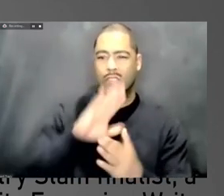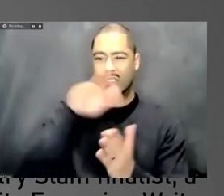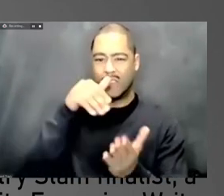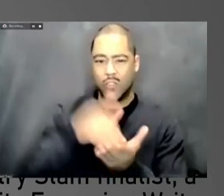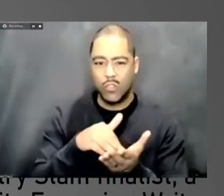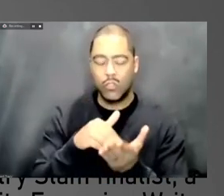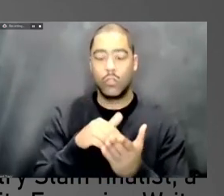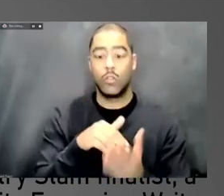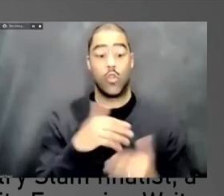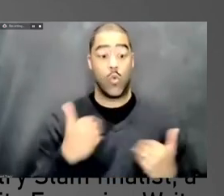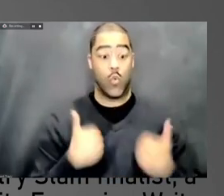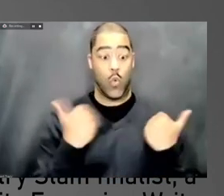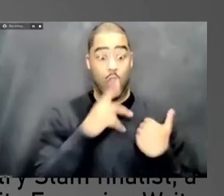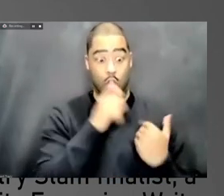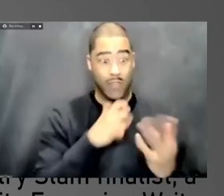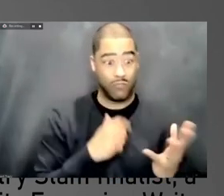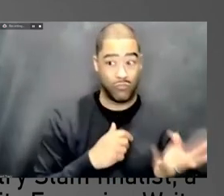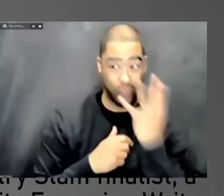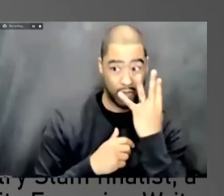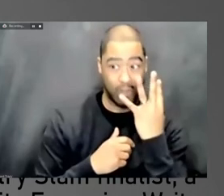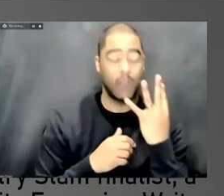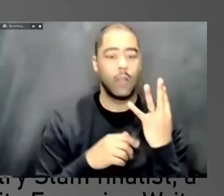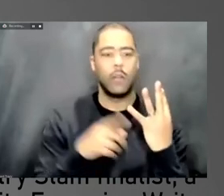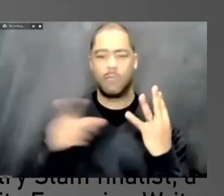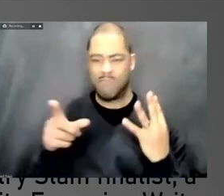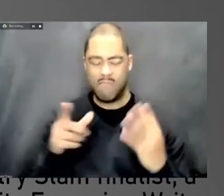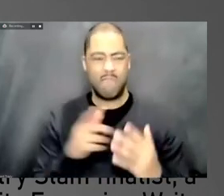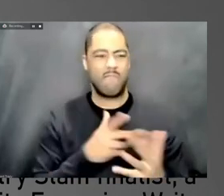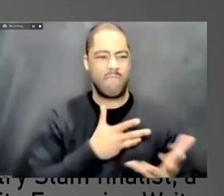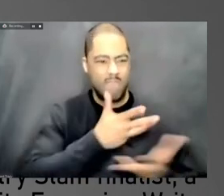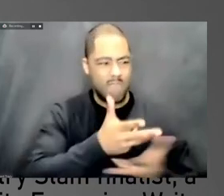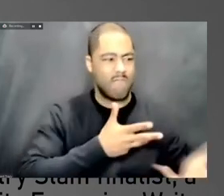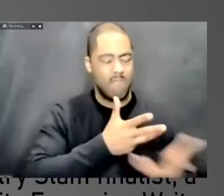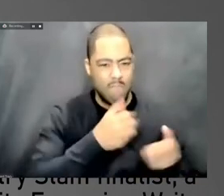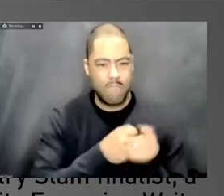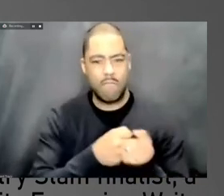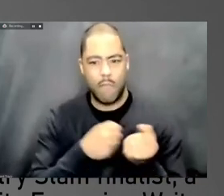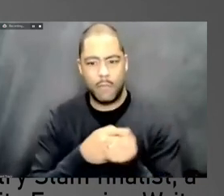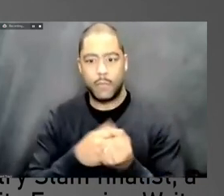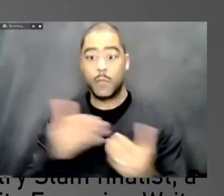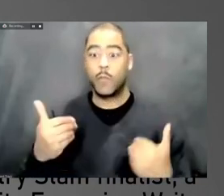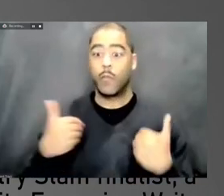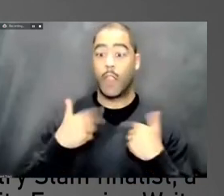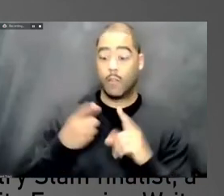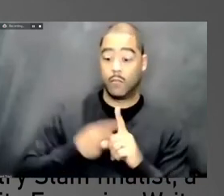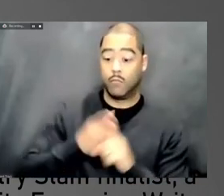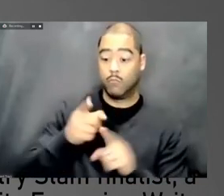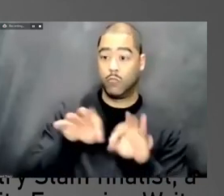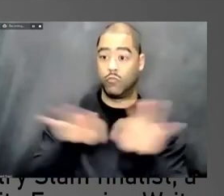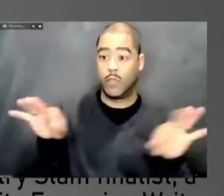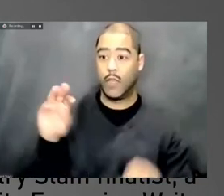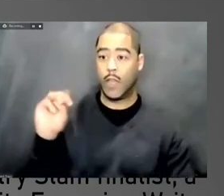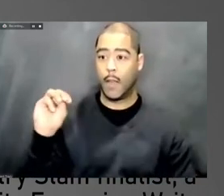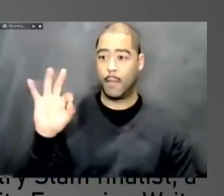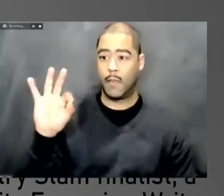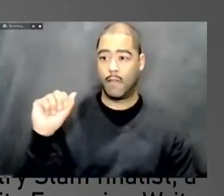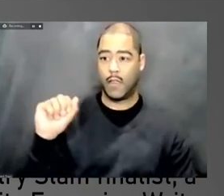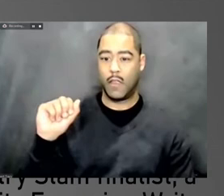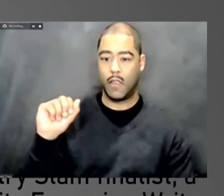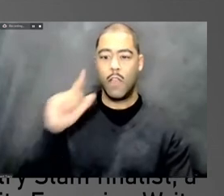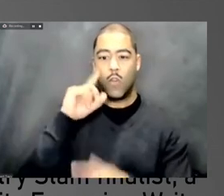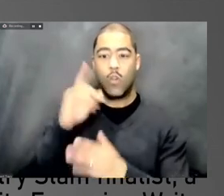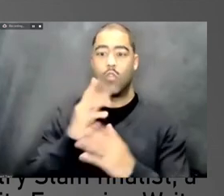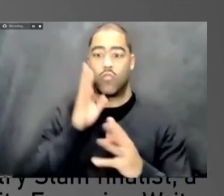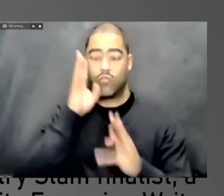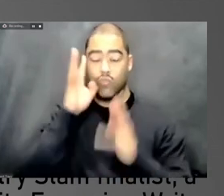classrooms across the Bay Area. He holds an MFA in creative writing from Antioch University, Los Angeles. Please give